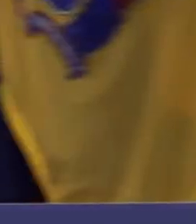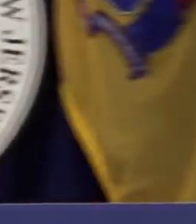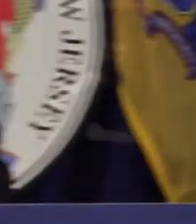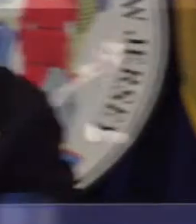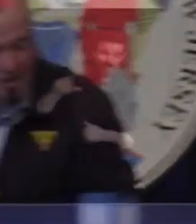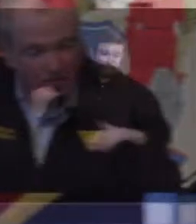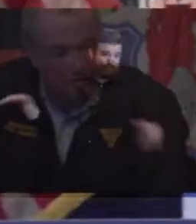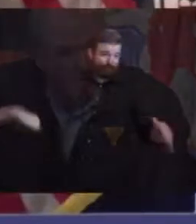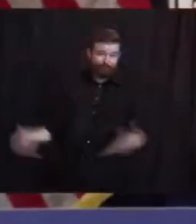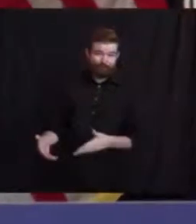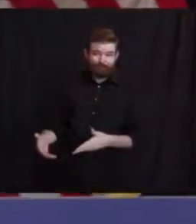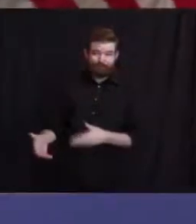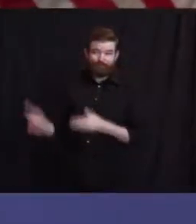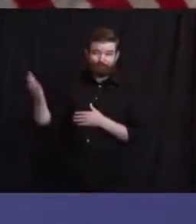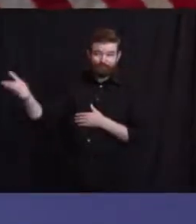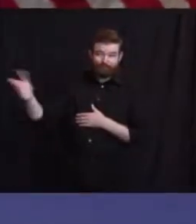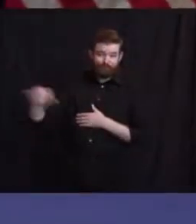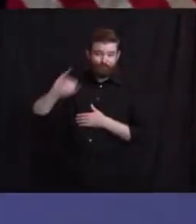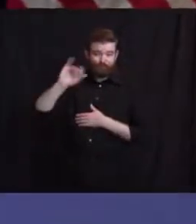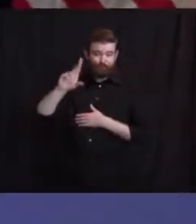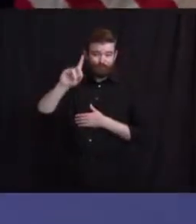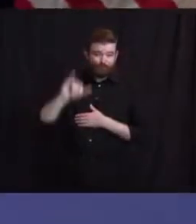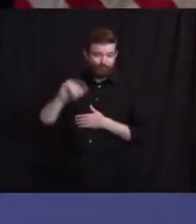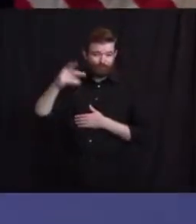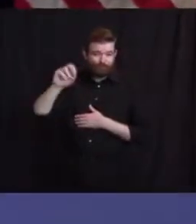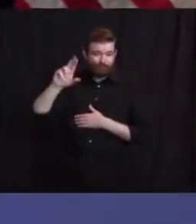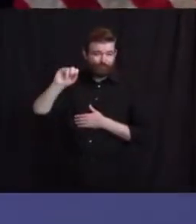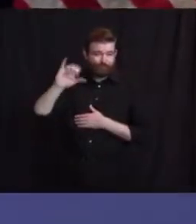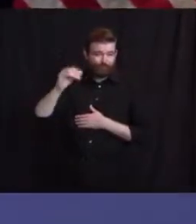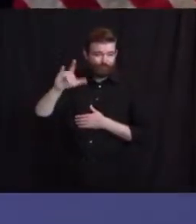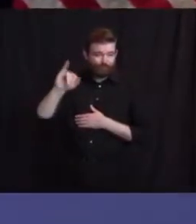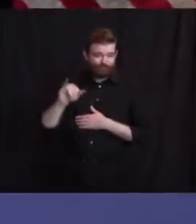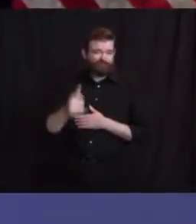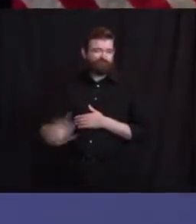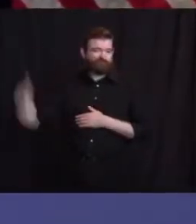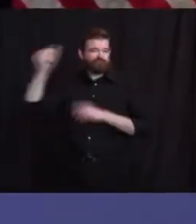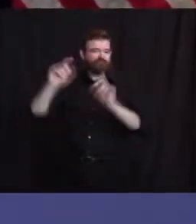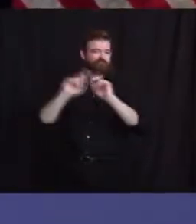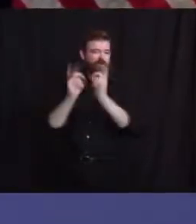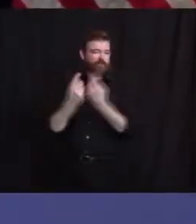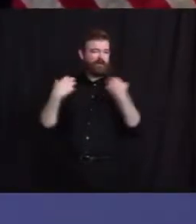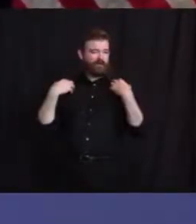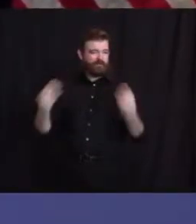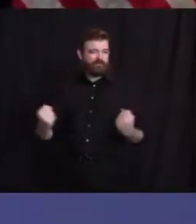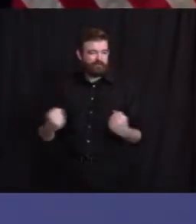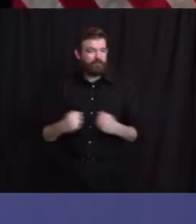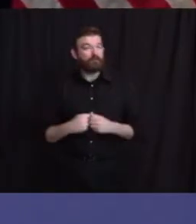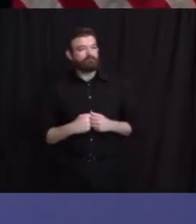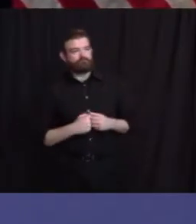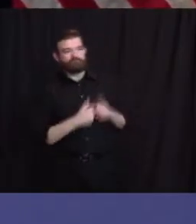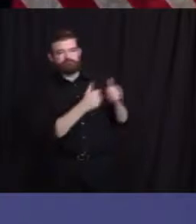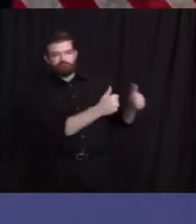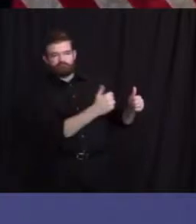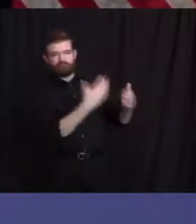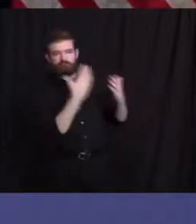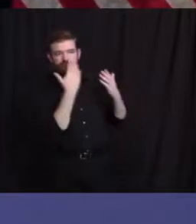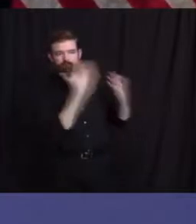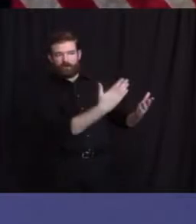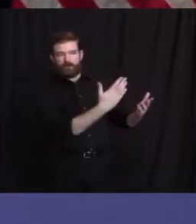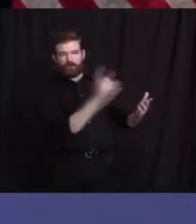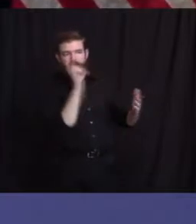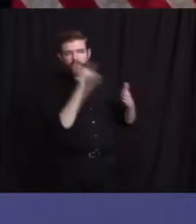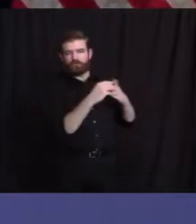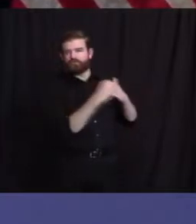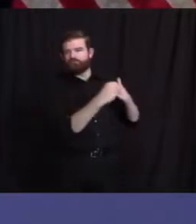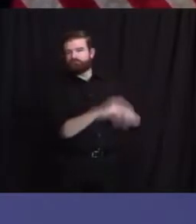Sheila, thank you so much for your leadership throughout, in peace and in war. And today's yet another example of that. Bless you.